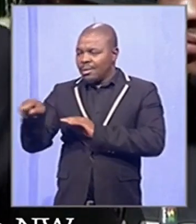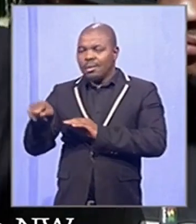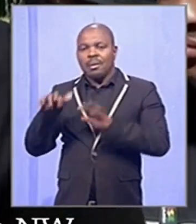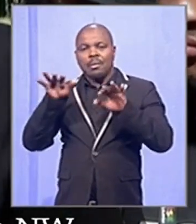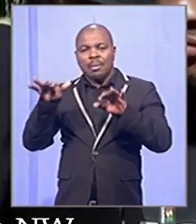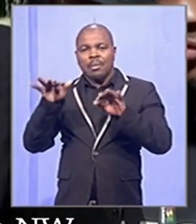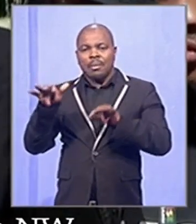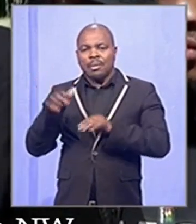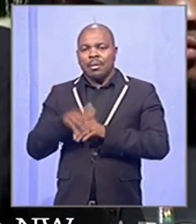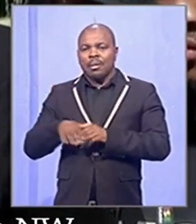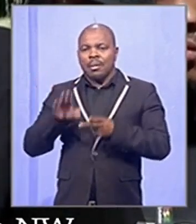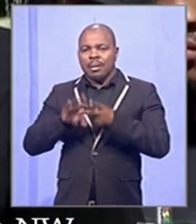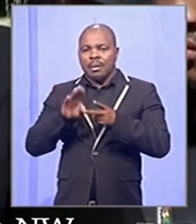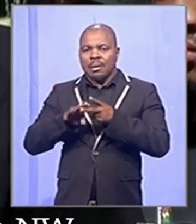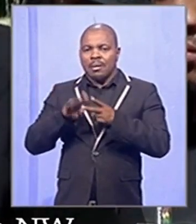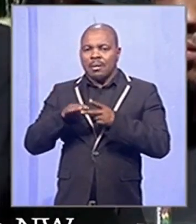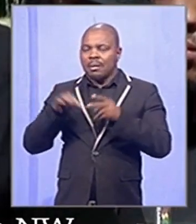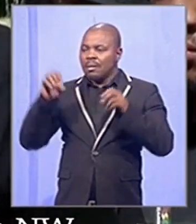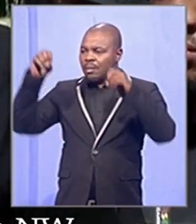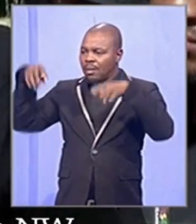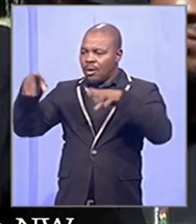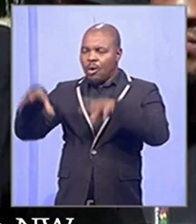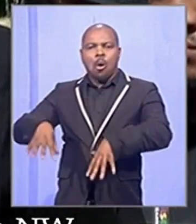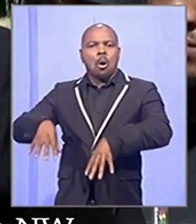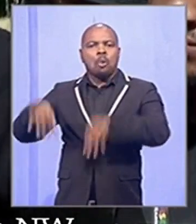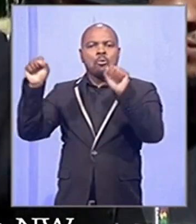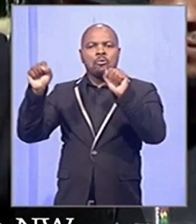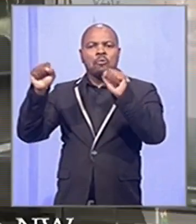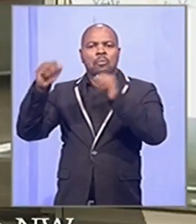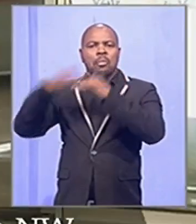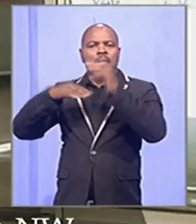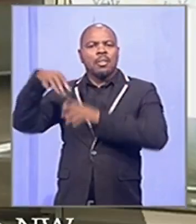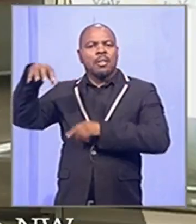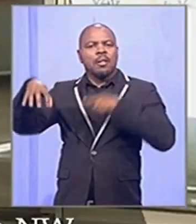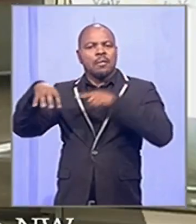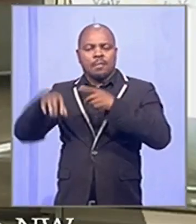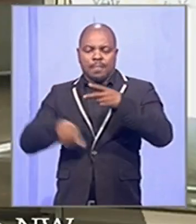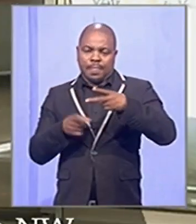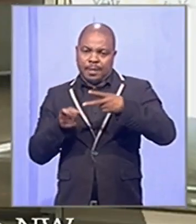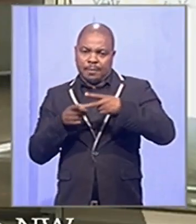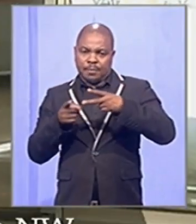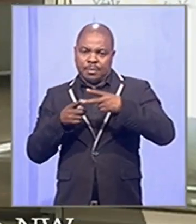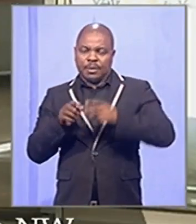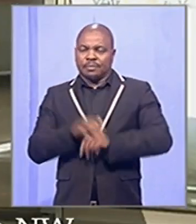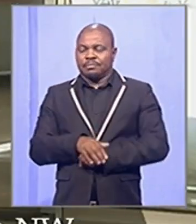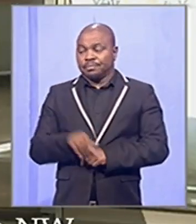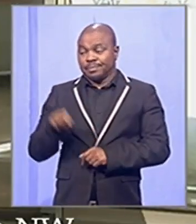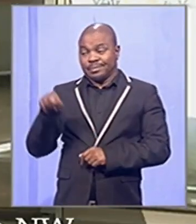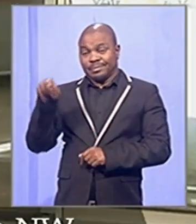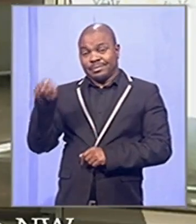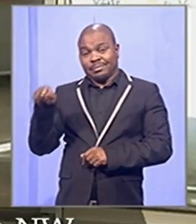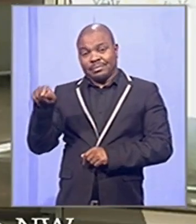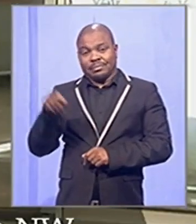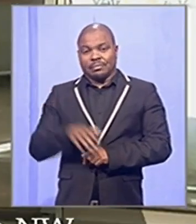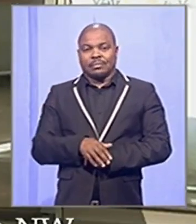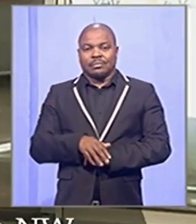runway is there, right? But when you get into the building, you know, people who've been at airports, they're very brightly lit. So